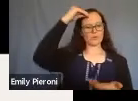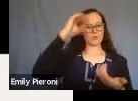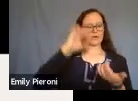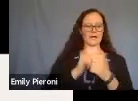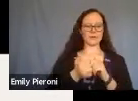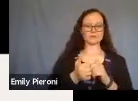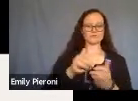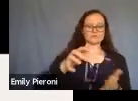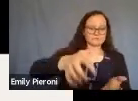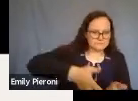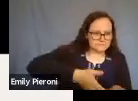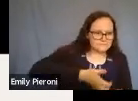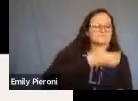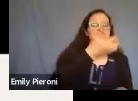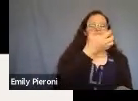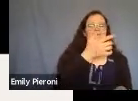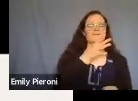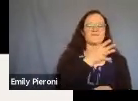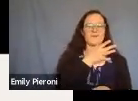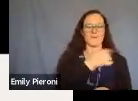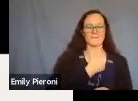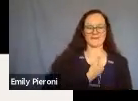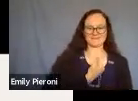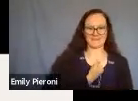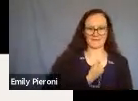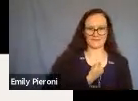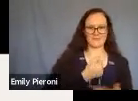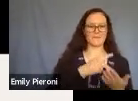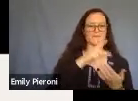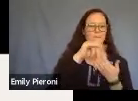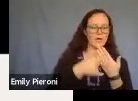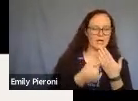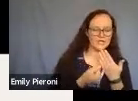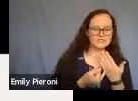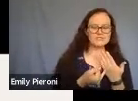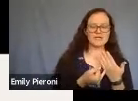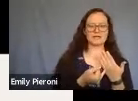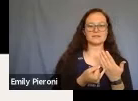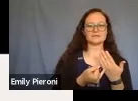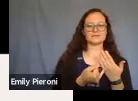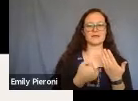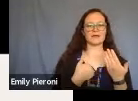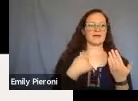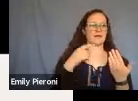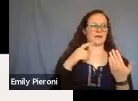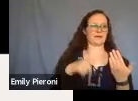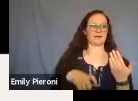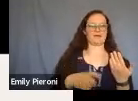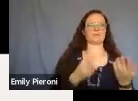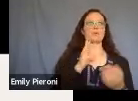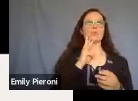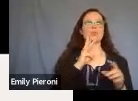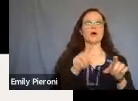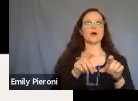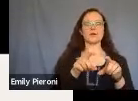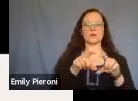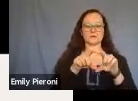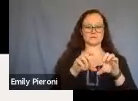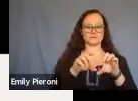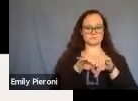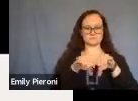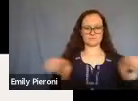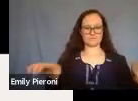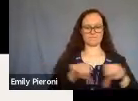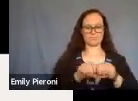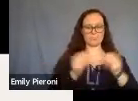you know, doing projects that require breaks, like water line breaks and that kind of stuff. That, yeah,